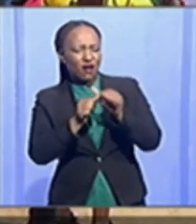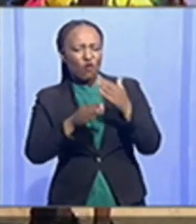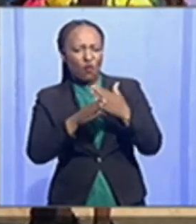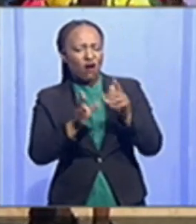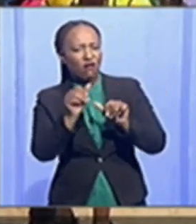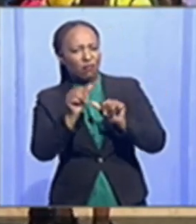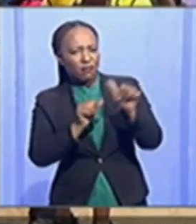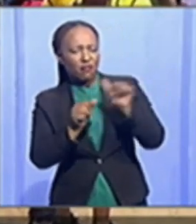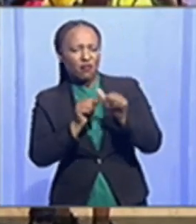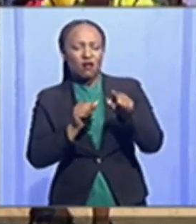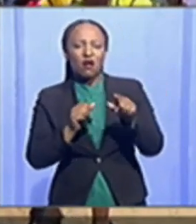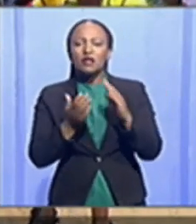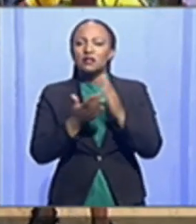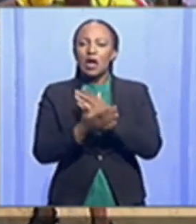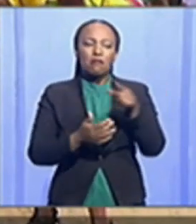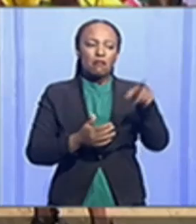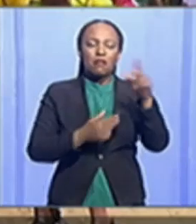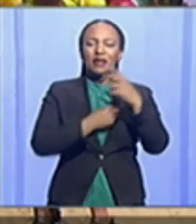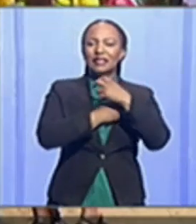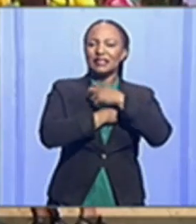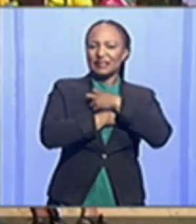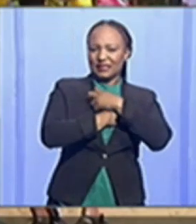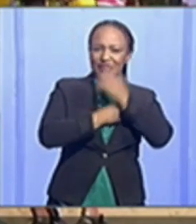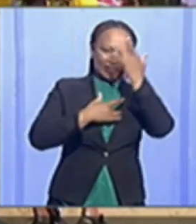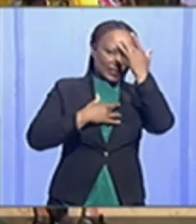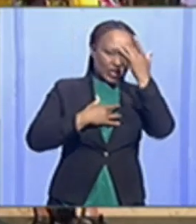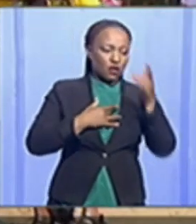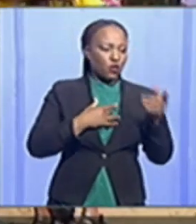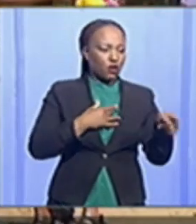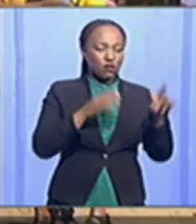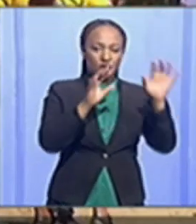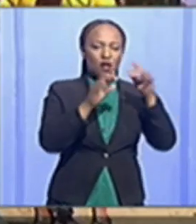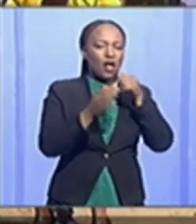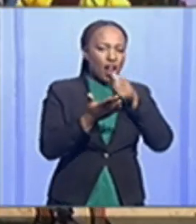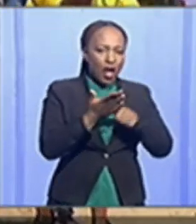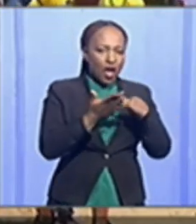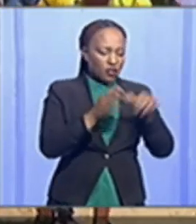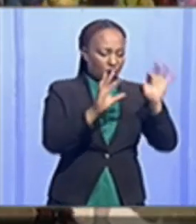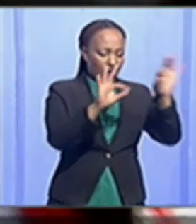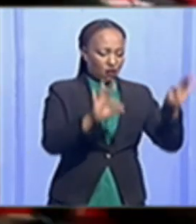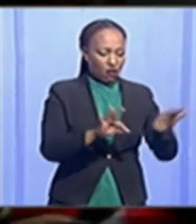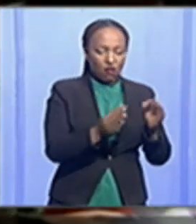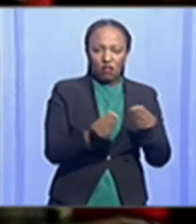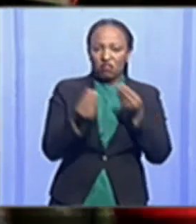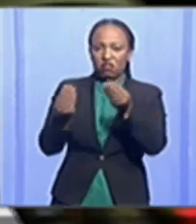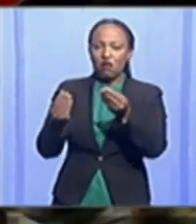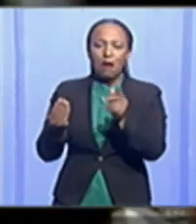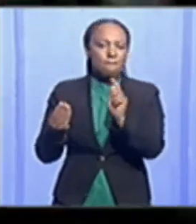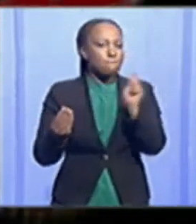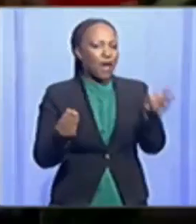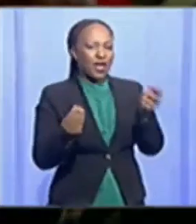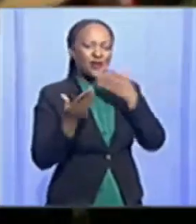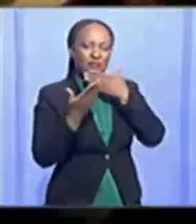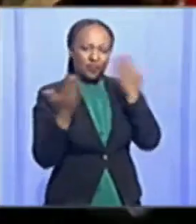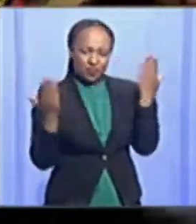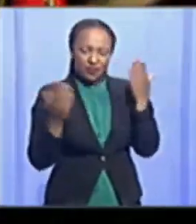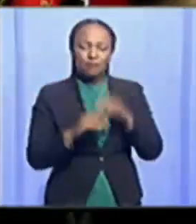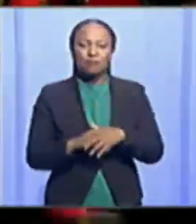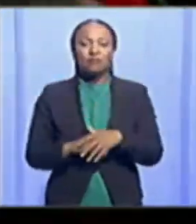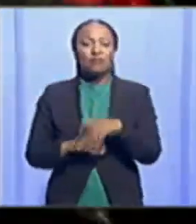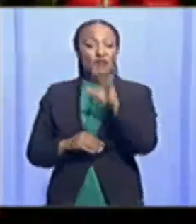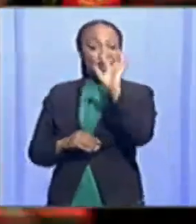to sick leave, when they come back they produce a sick note, they are not being paid for those days. Ka Free State maloko a Sakhau a nyaka